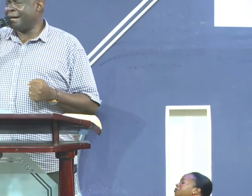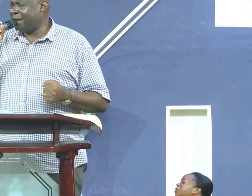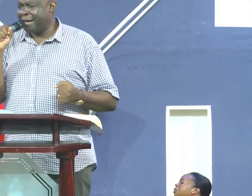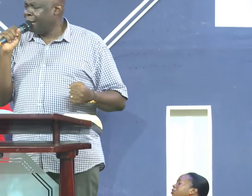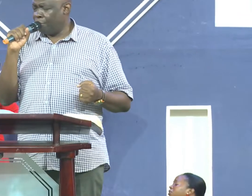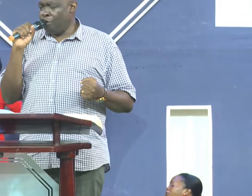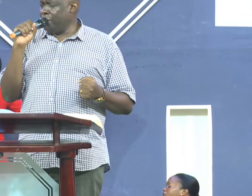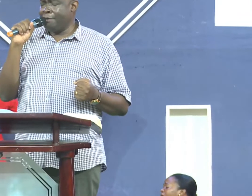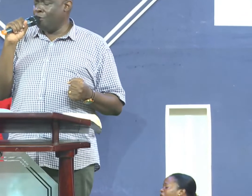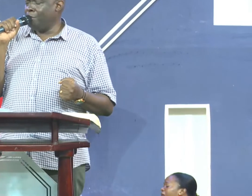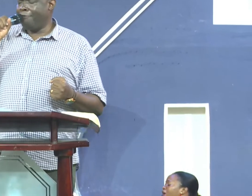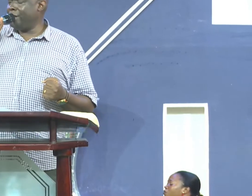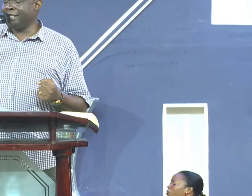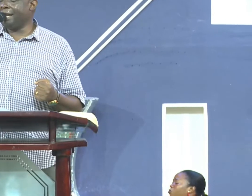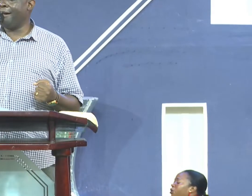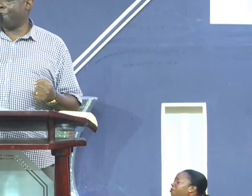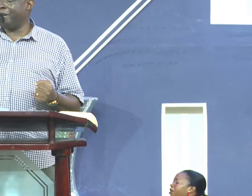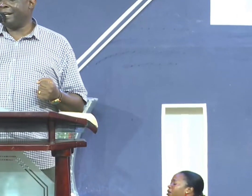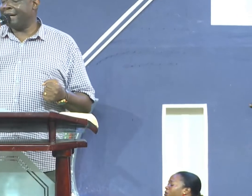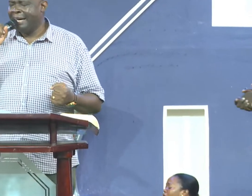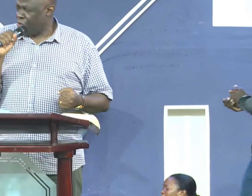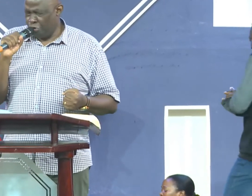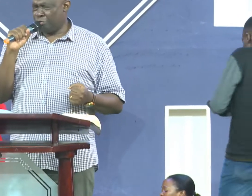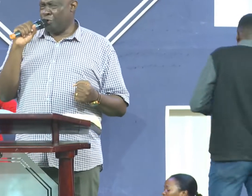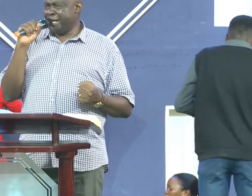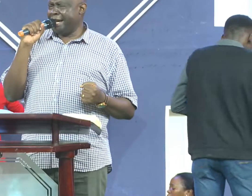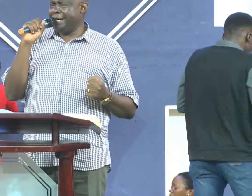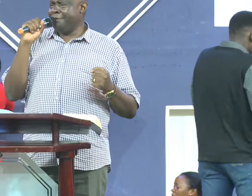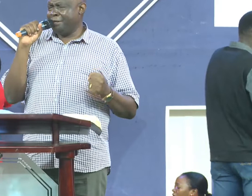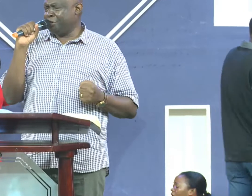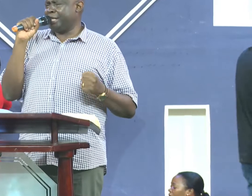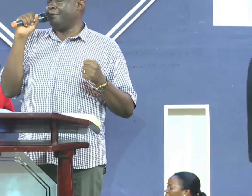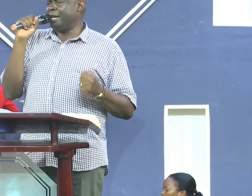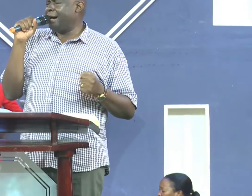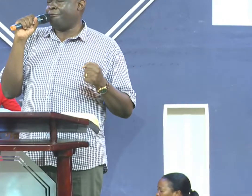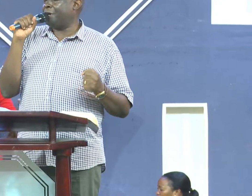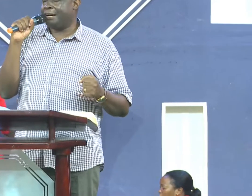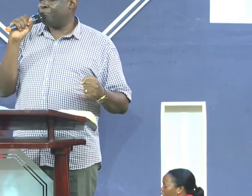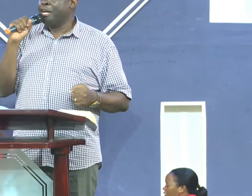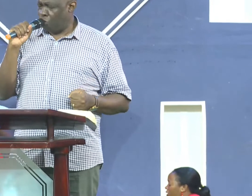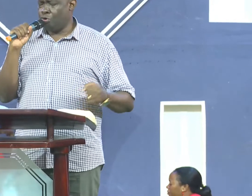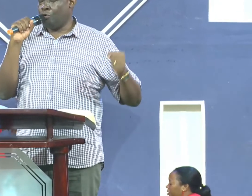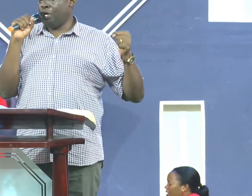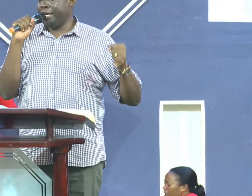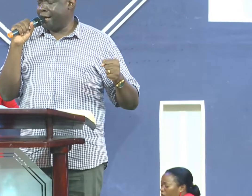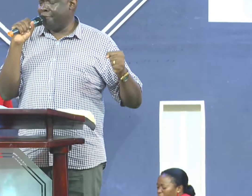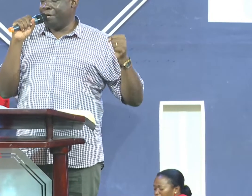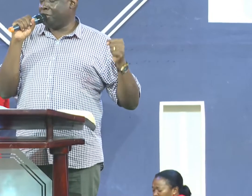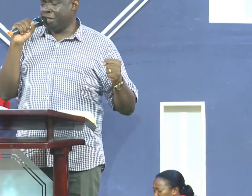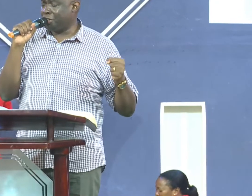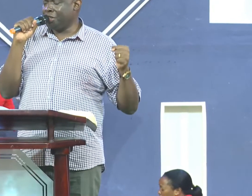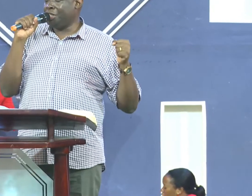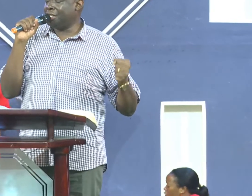n'embeera mu bulamu bwaffe ezaafa okwogera n'ebirooto ebyafa okwogera